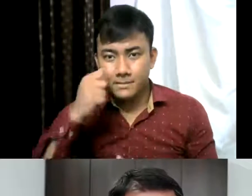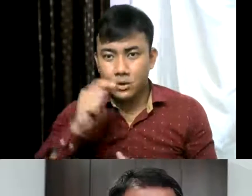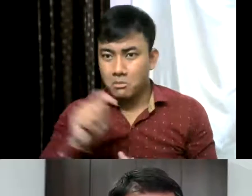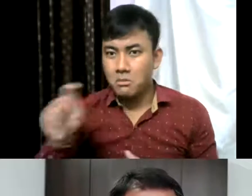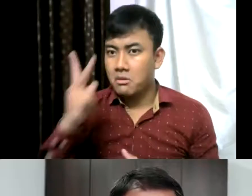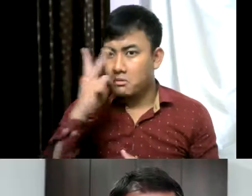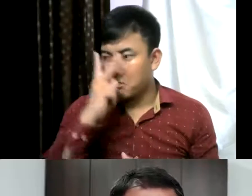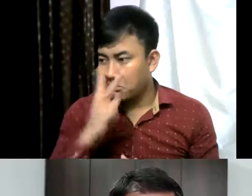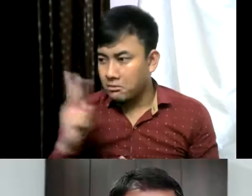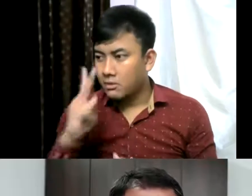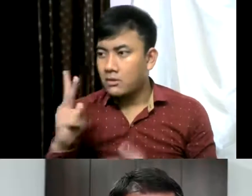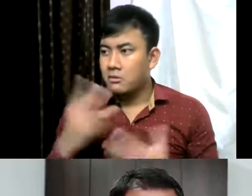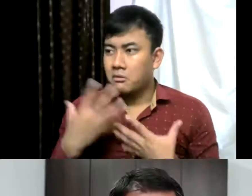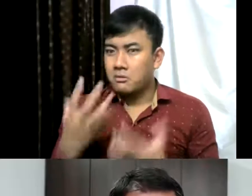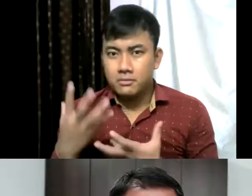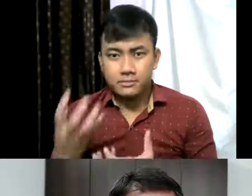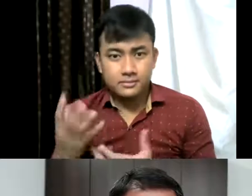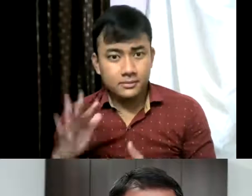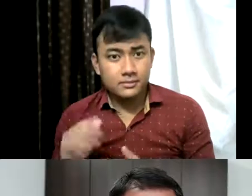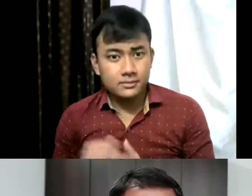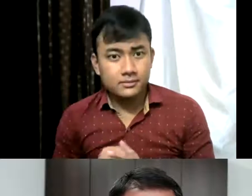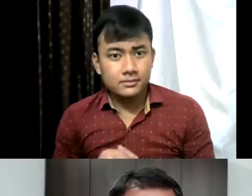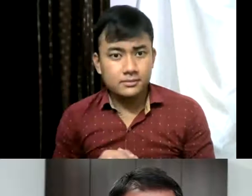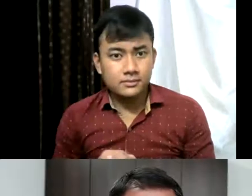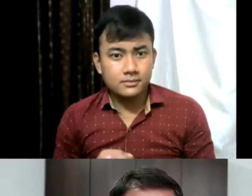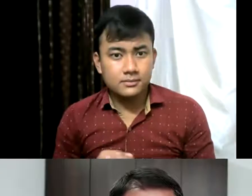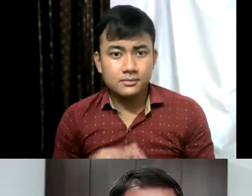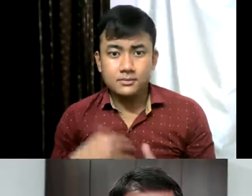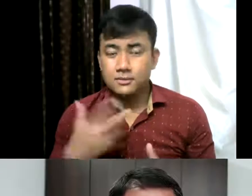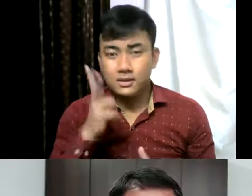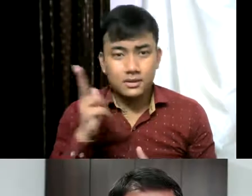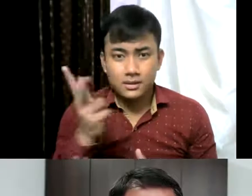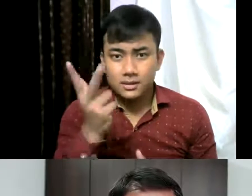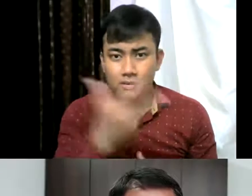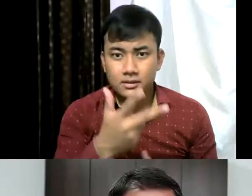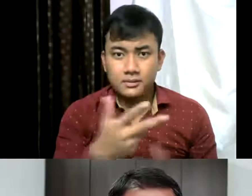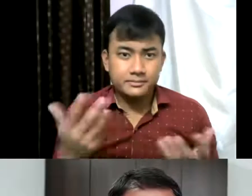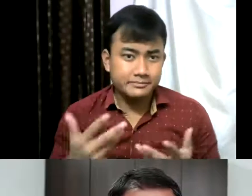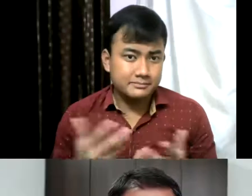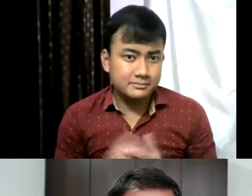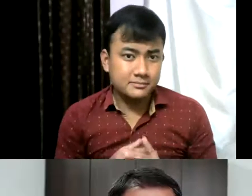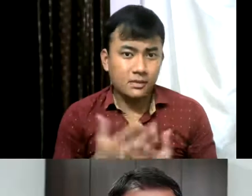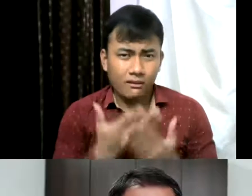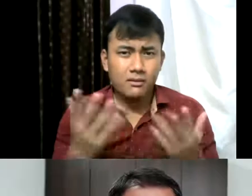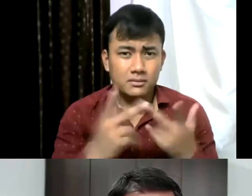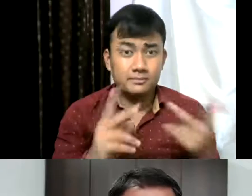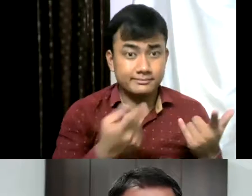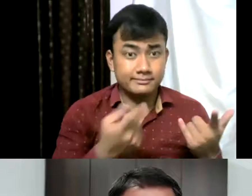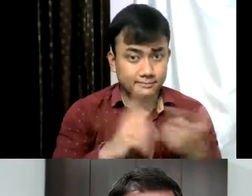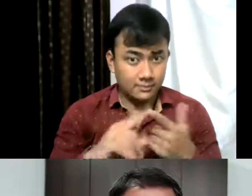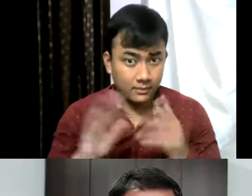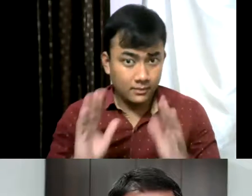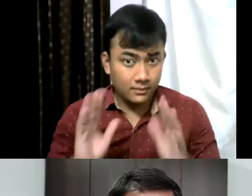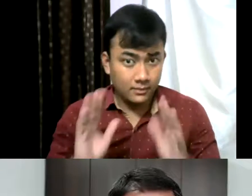So like, especially all these gym boys also. So I'm also thinking about what are these different forms through which